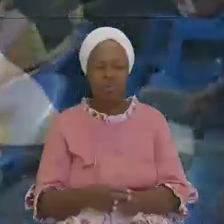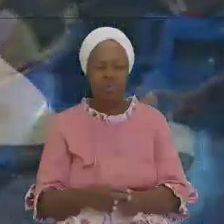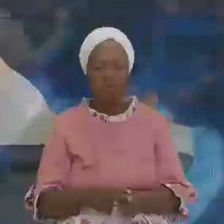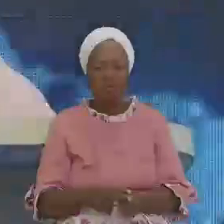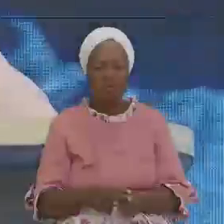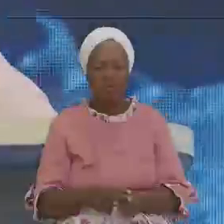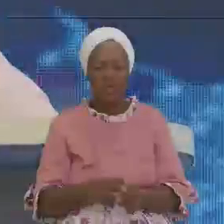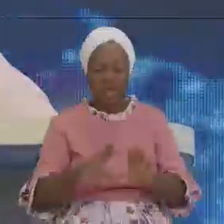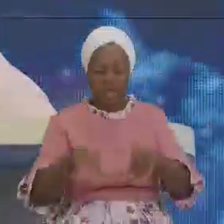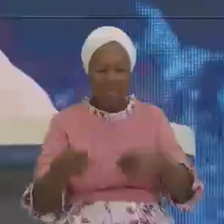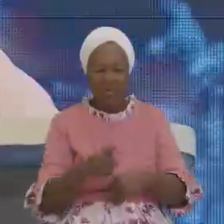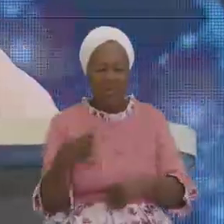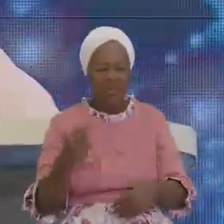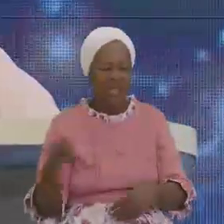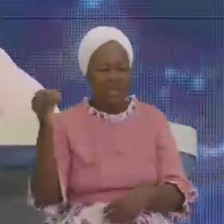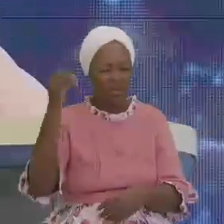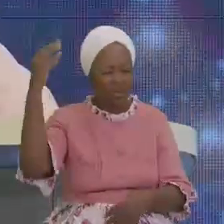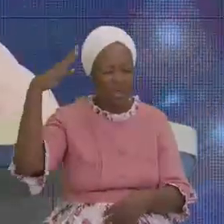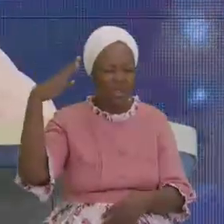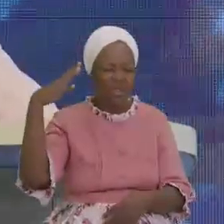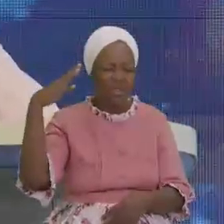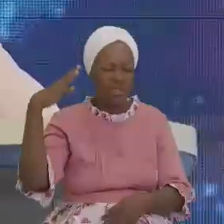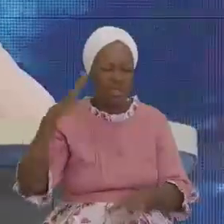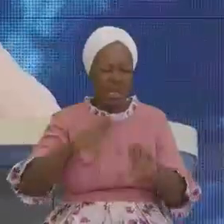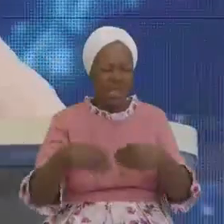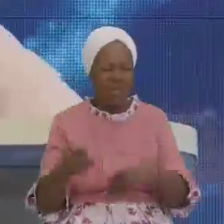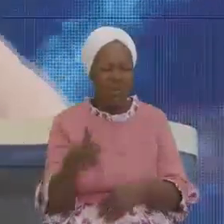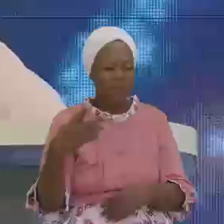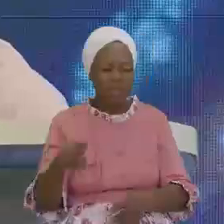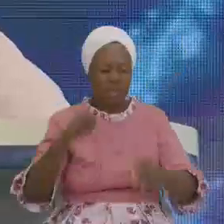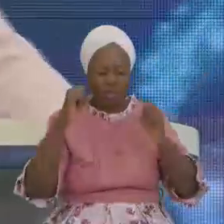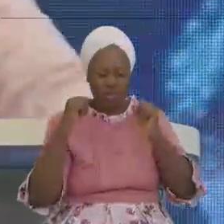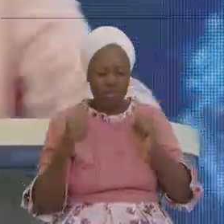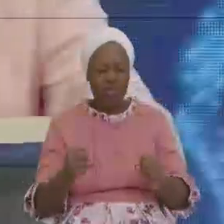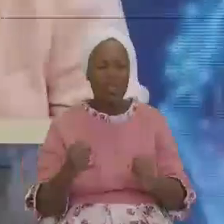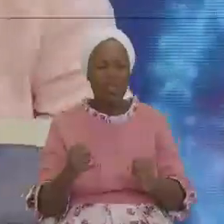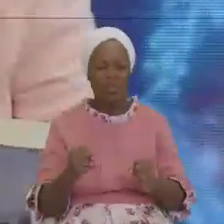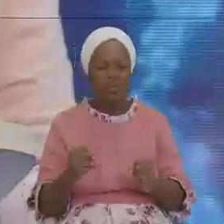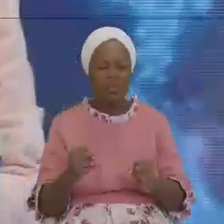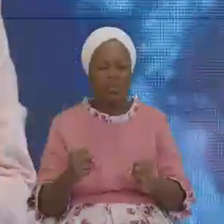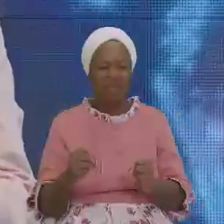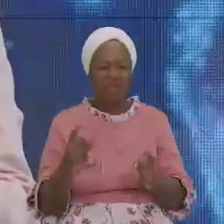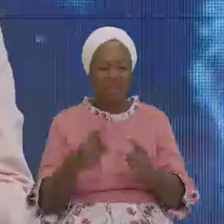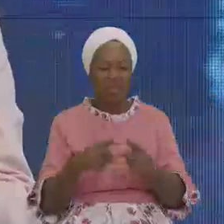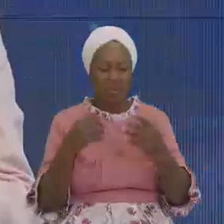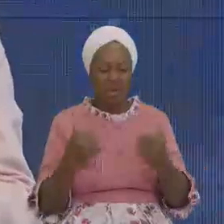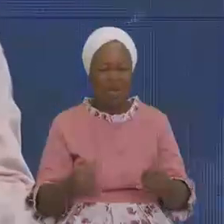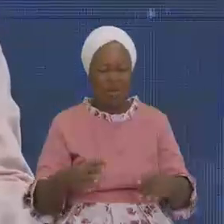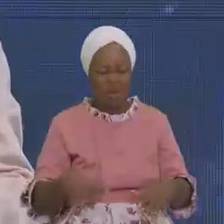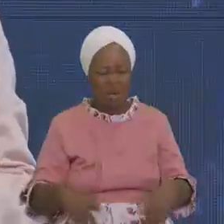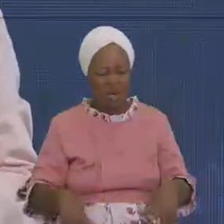Give them the grace. Give them the strength to now live in